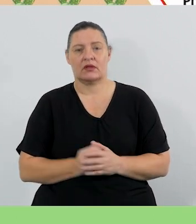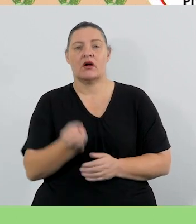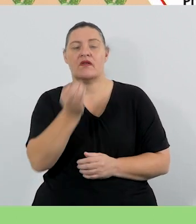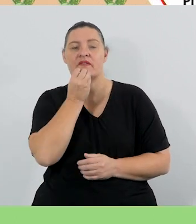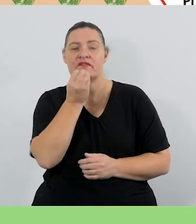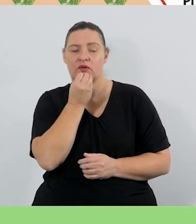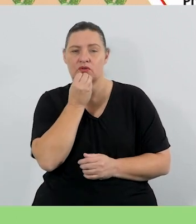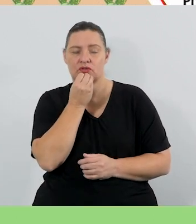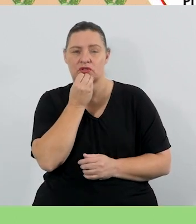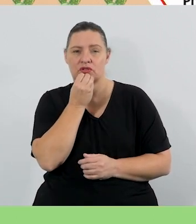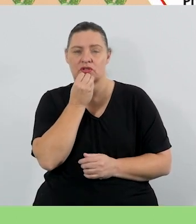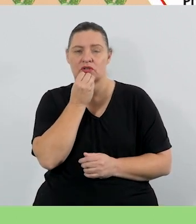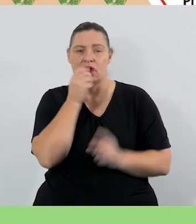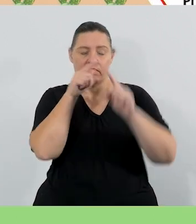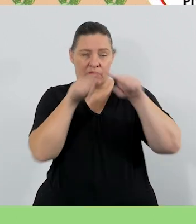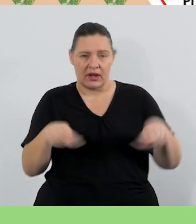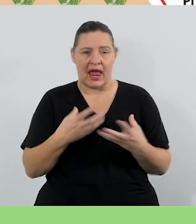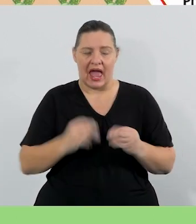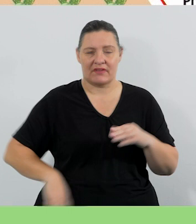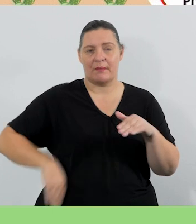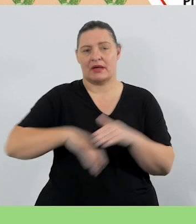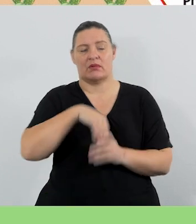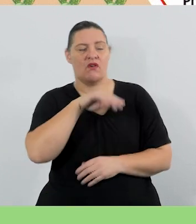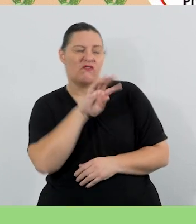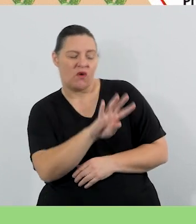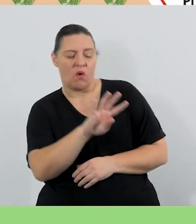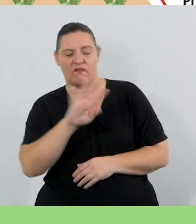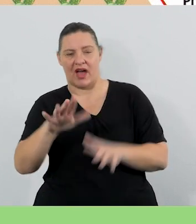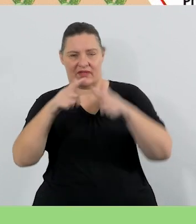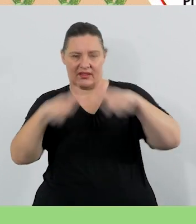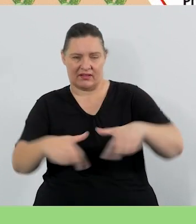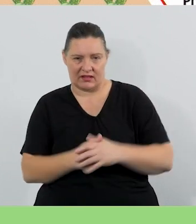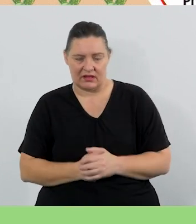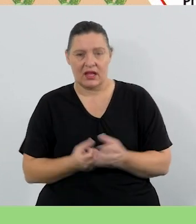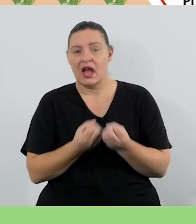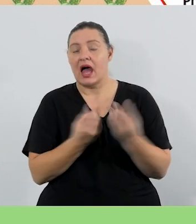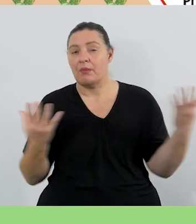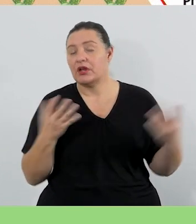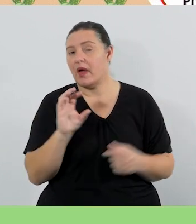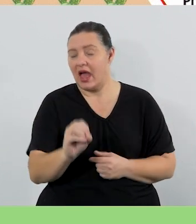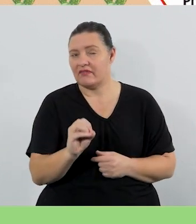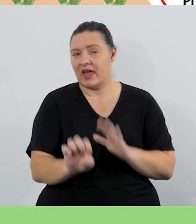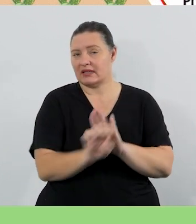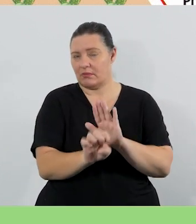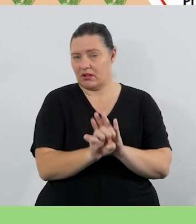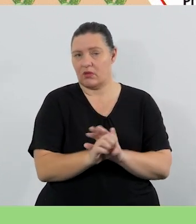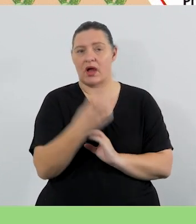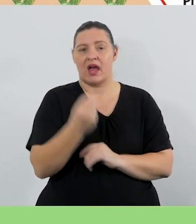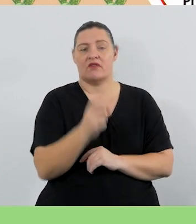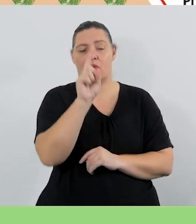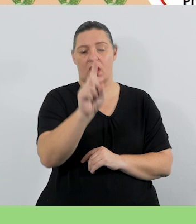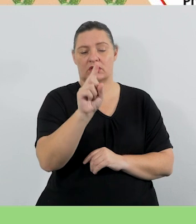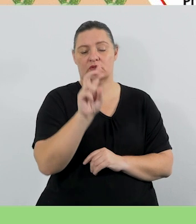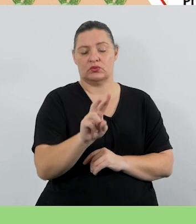So a food pyramid has a maximum of 4 or 5 levels. So how many levels do we have on this example? We have